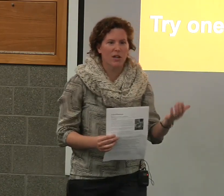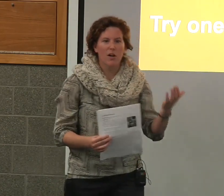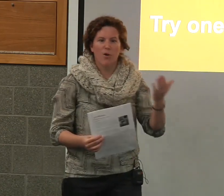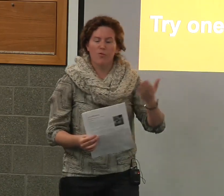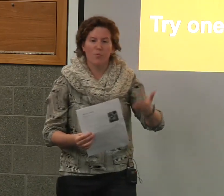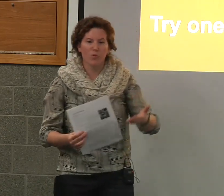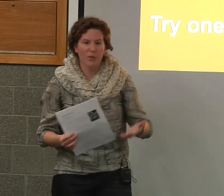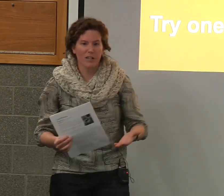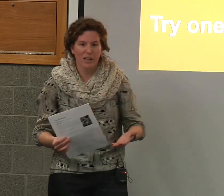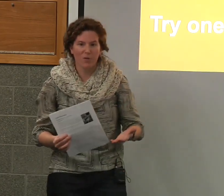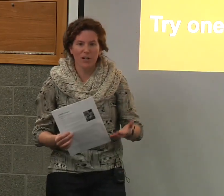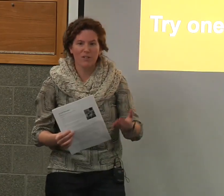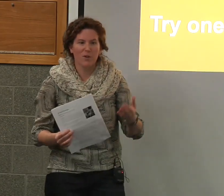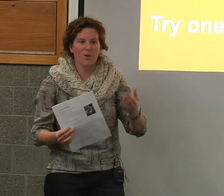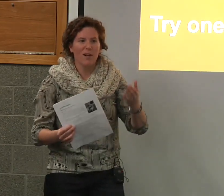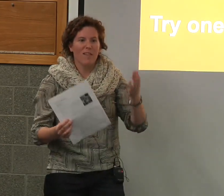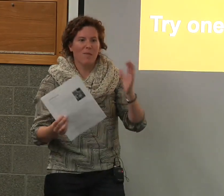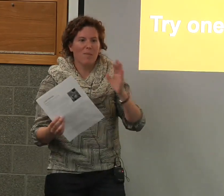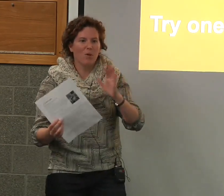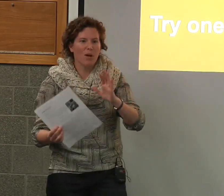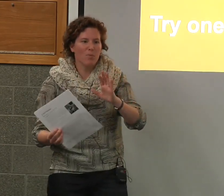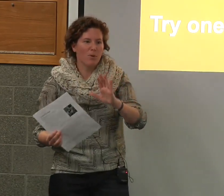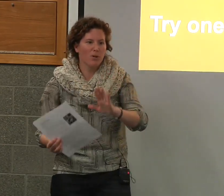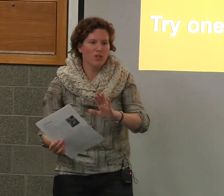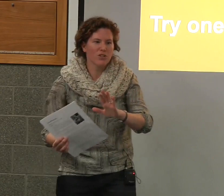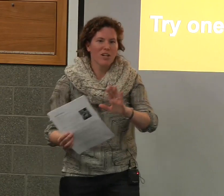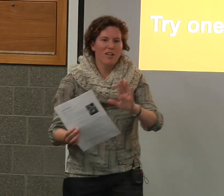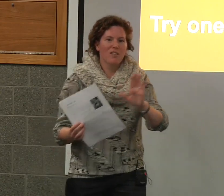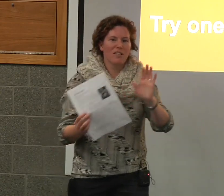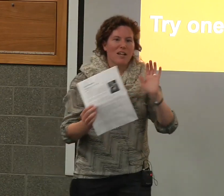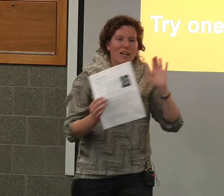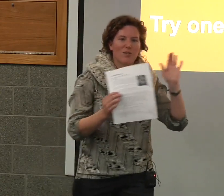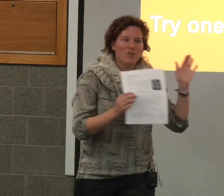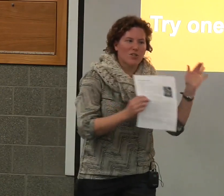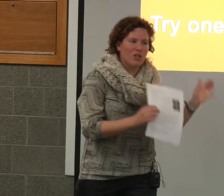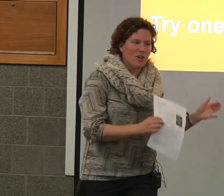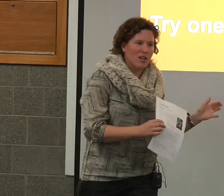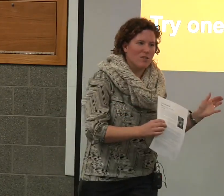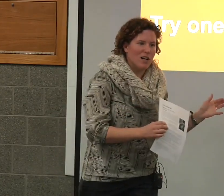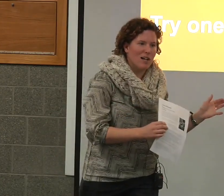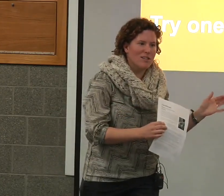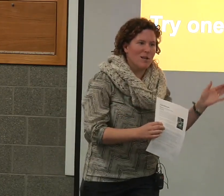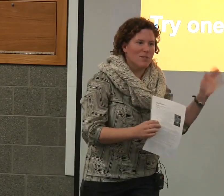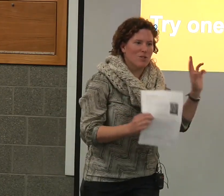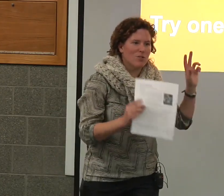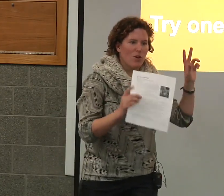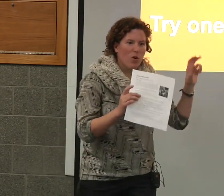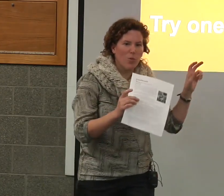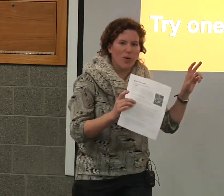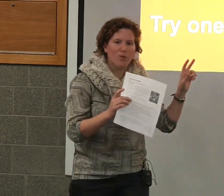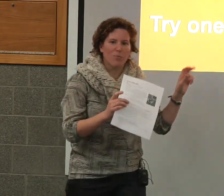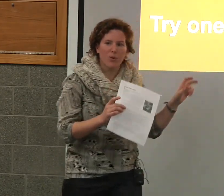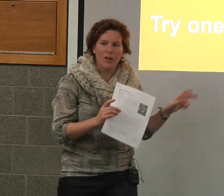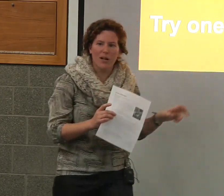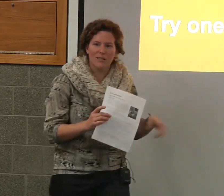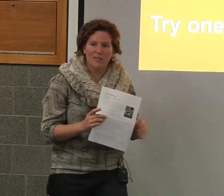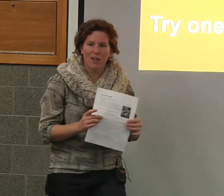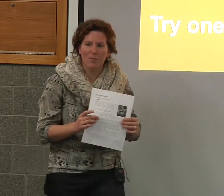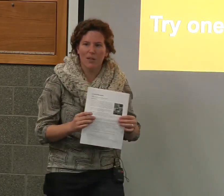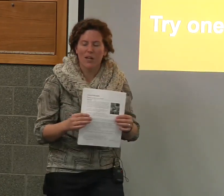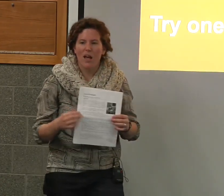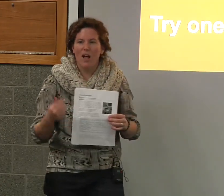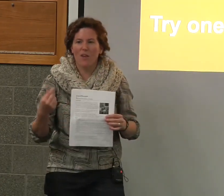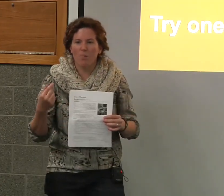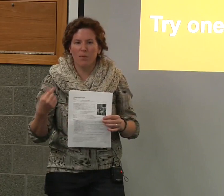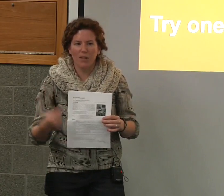your lecture or from a reading, right? So that might be a way to push here's the sharing of the concepts into the homework or the